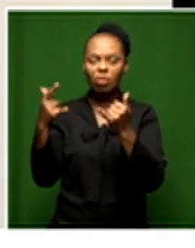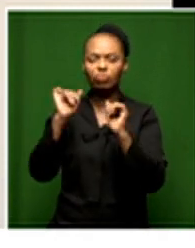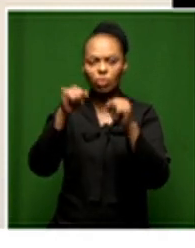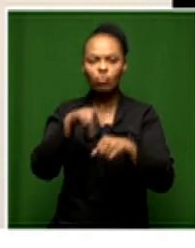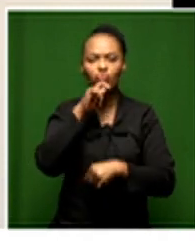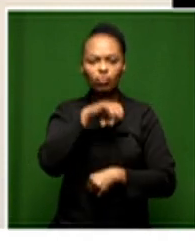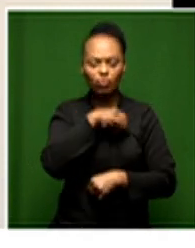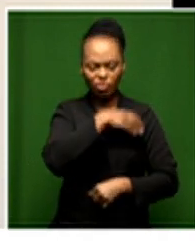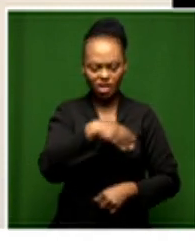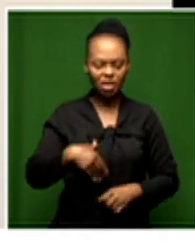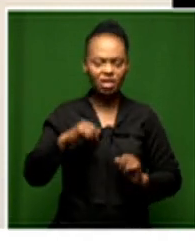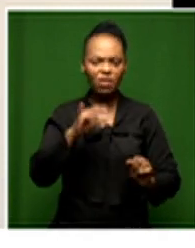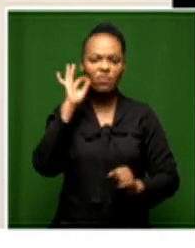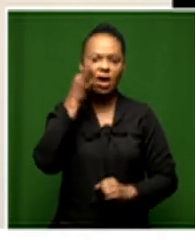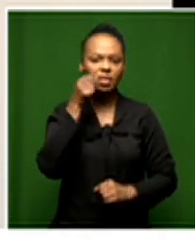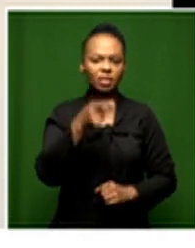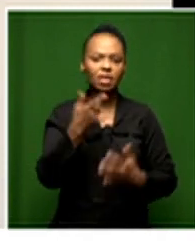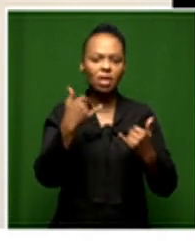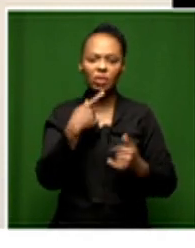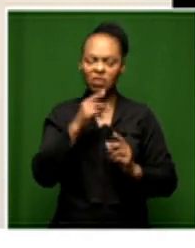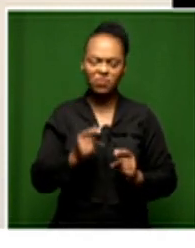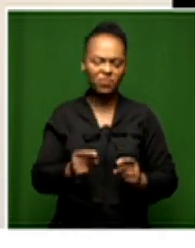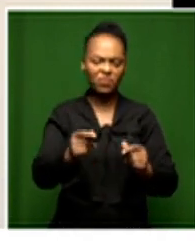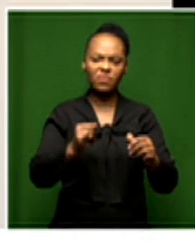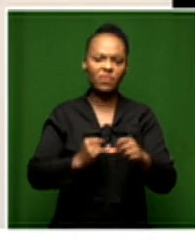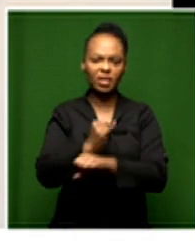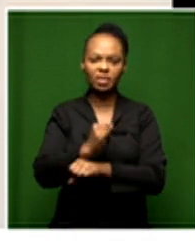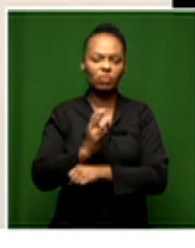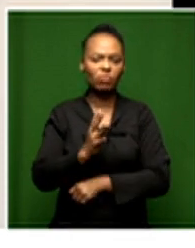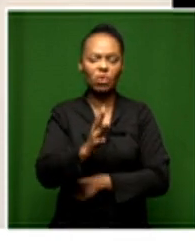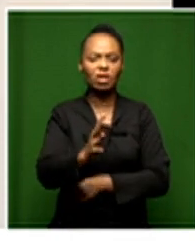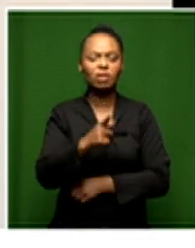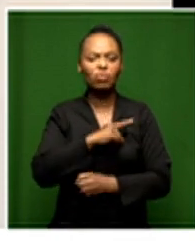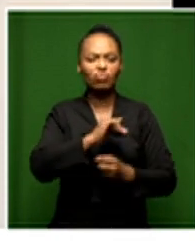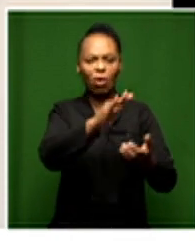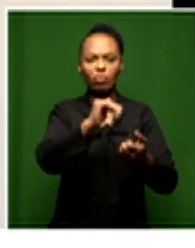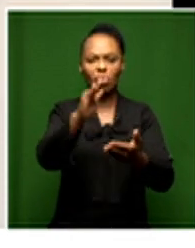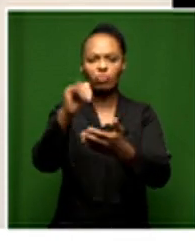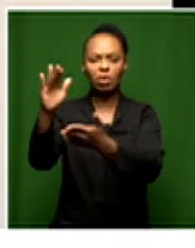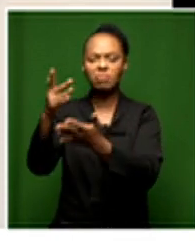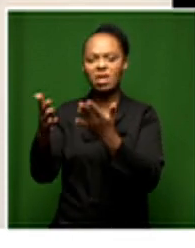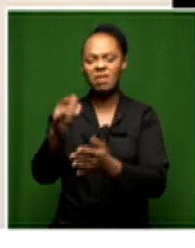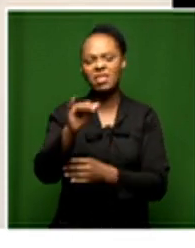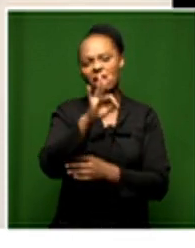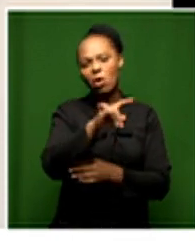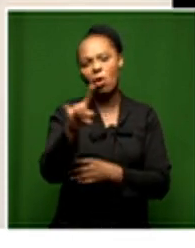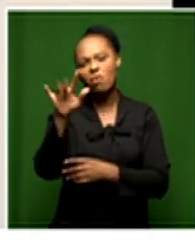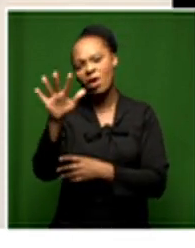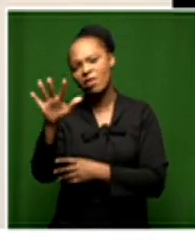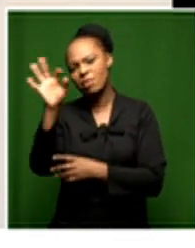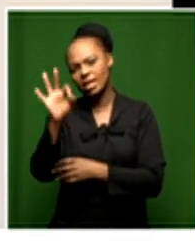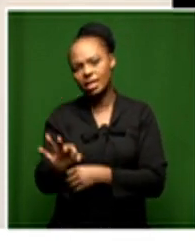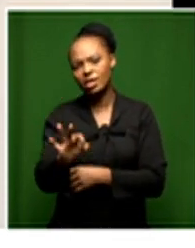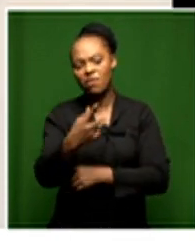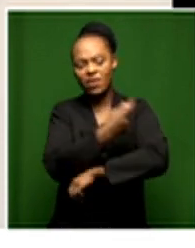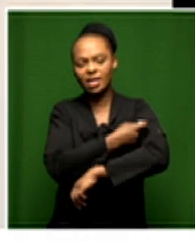president would like to go a little bit faster and make sure that at least 3 or 5% of these